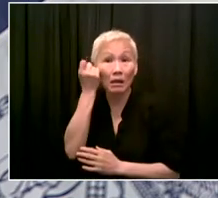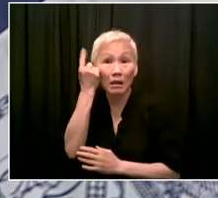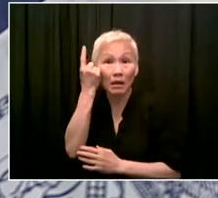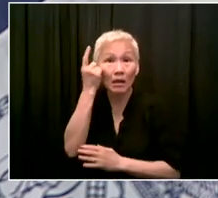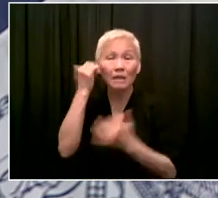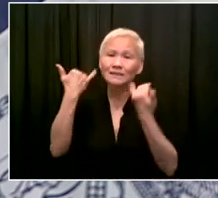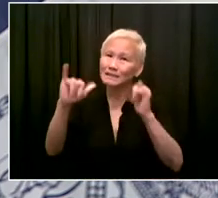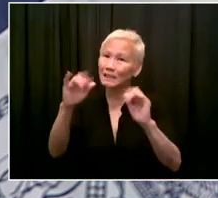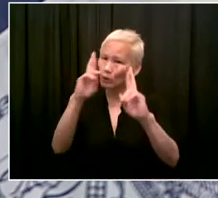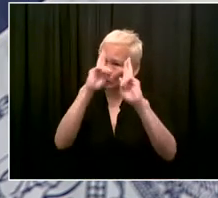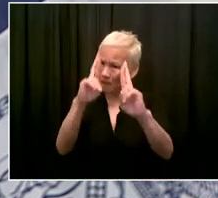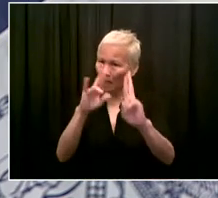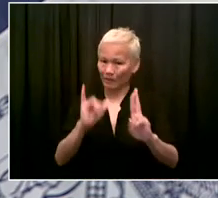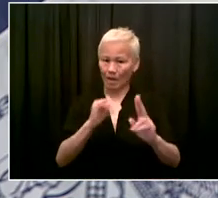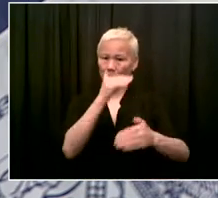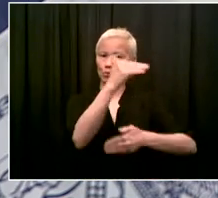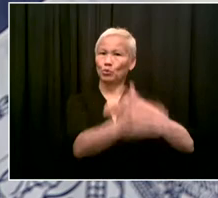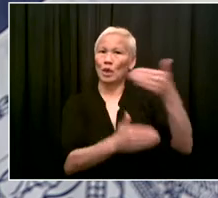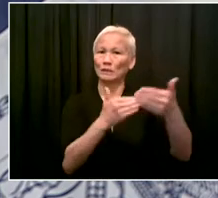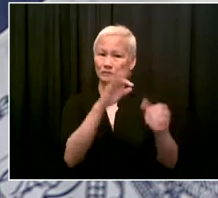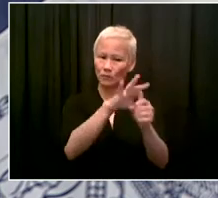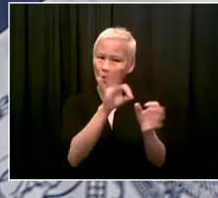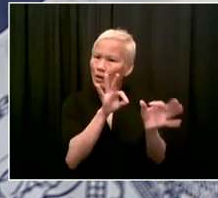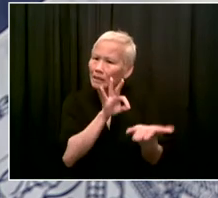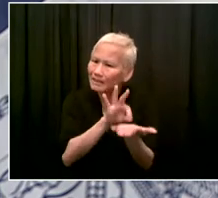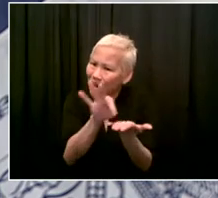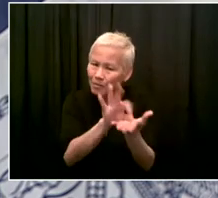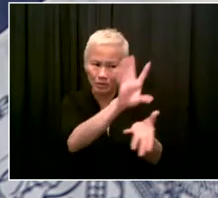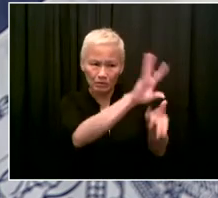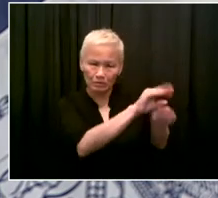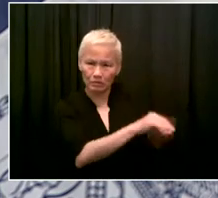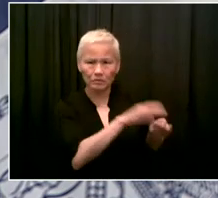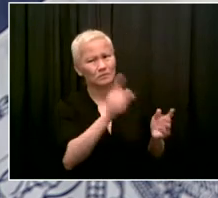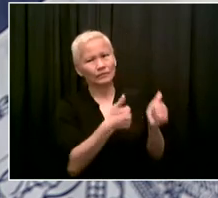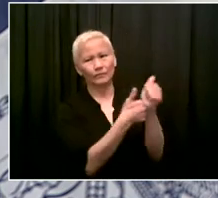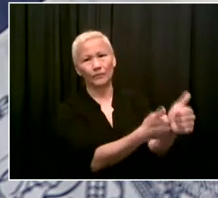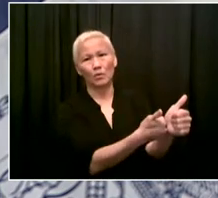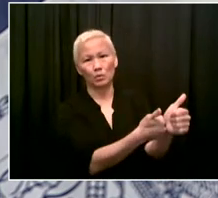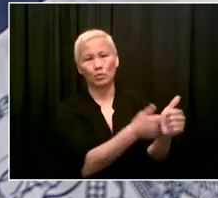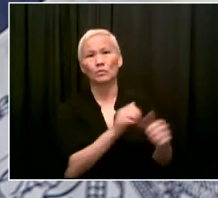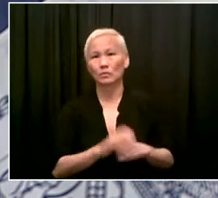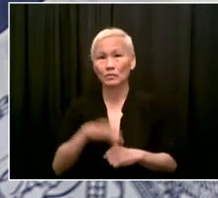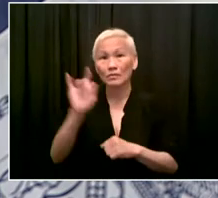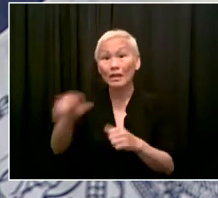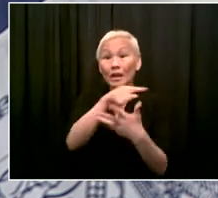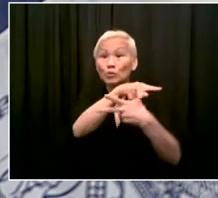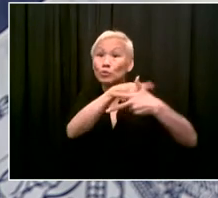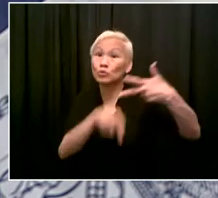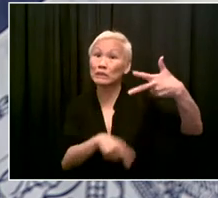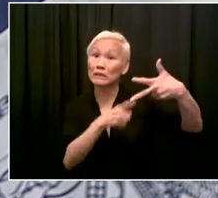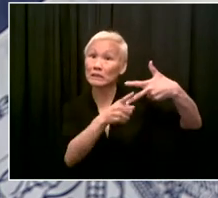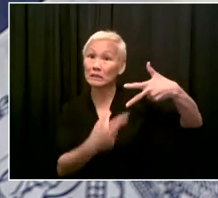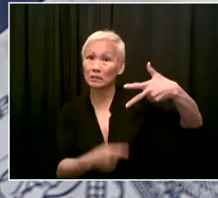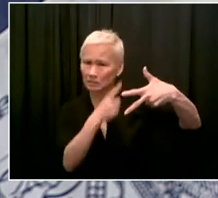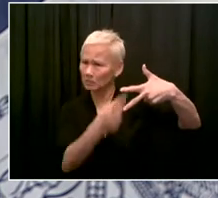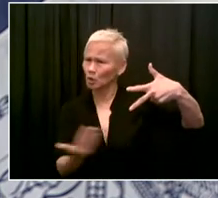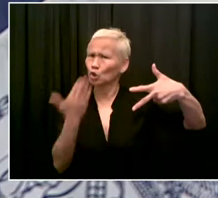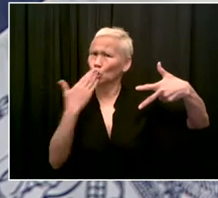But now it really appears to come down to three people. They're all good people. They're all people that I've had close working relationship